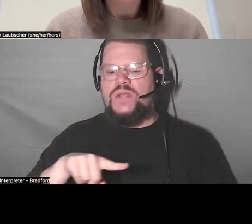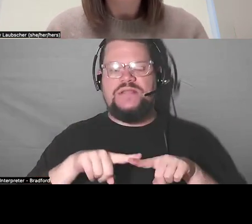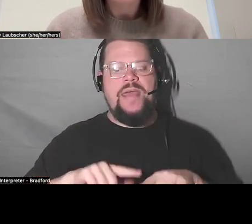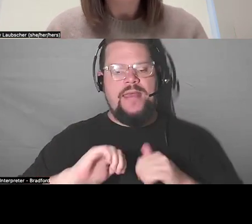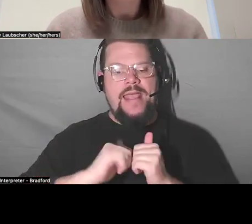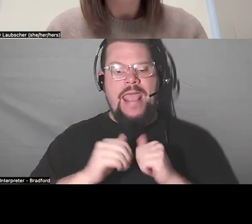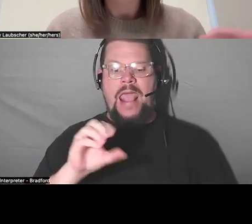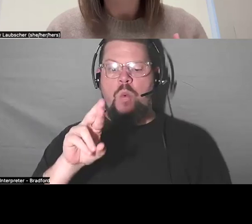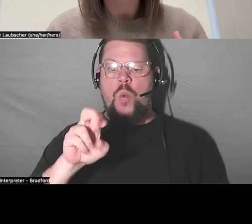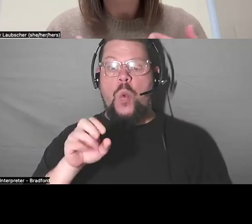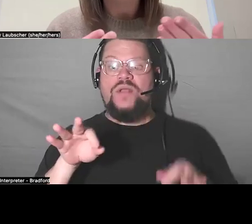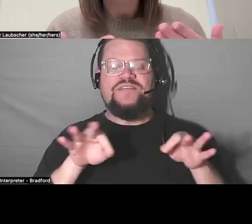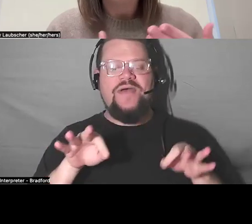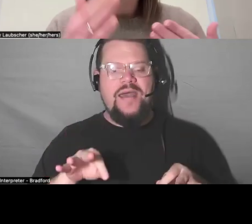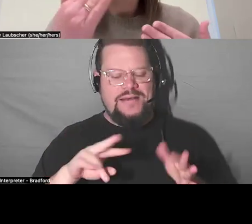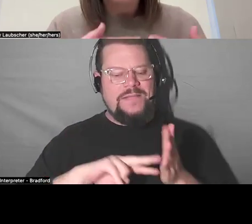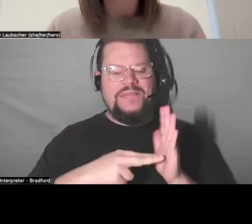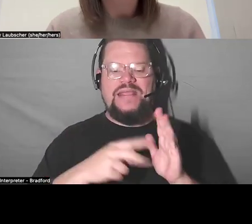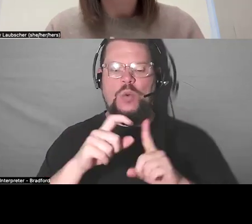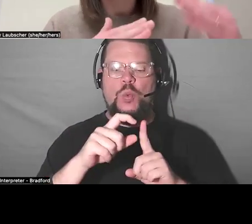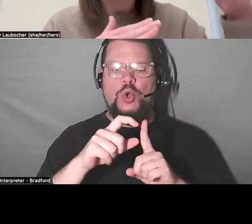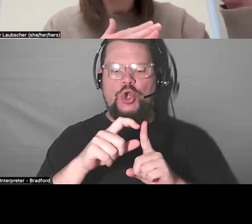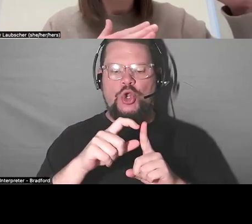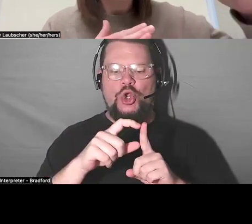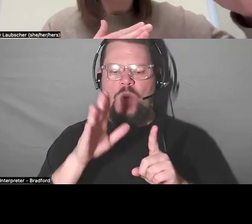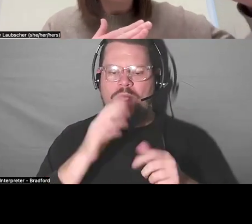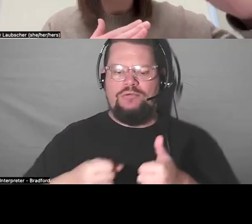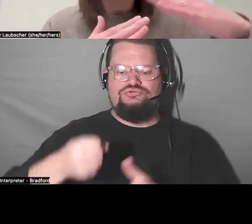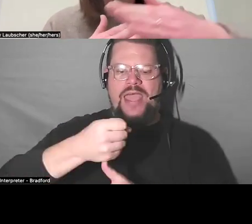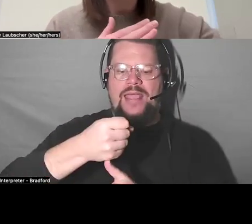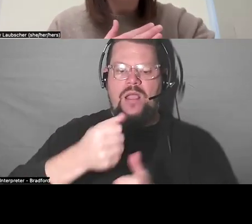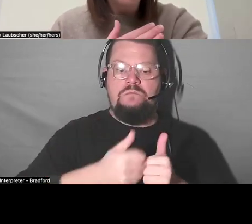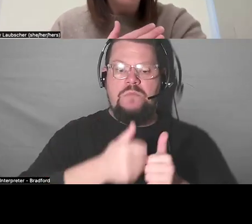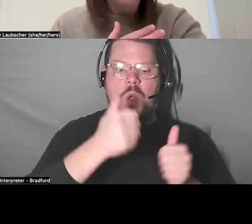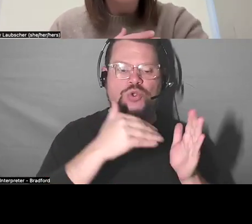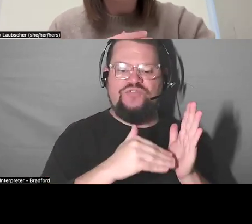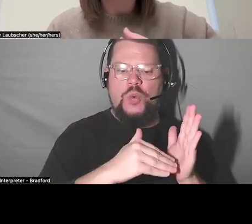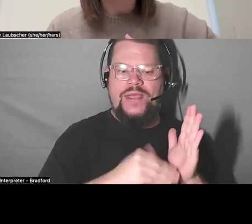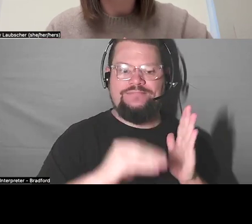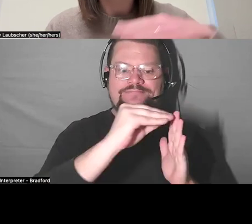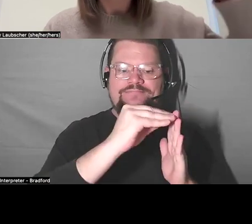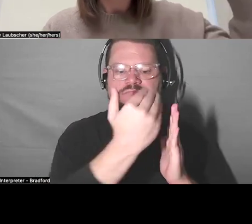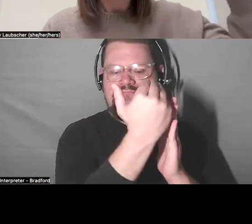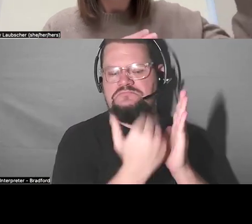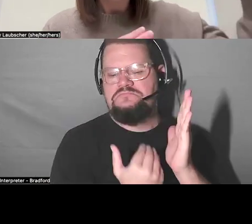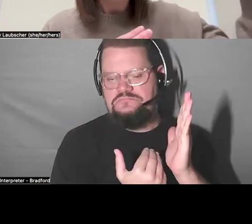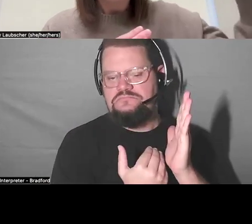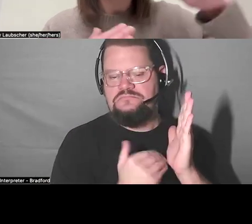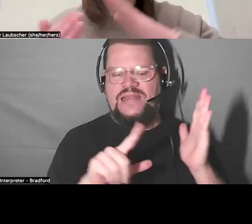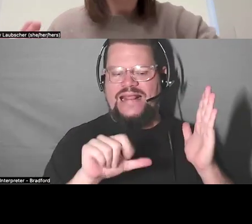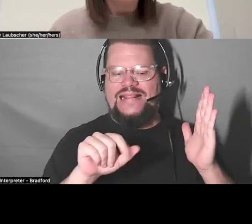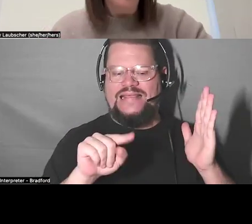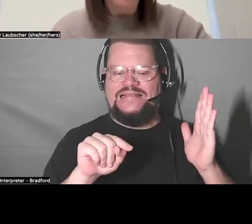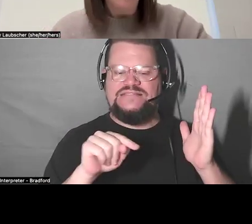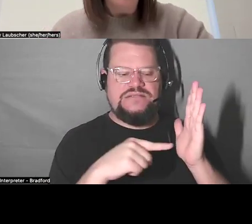core was defined, this means that the words were ranked from most frequent to least frequent, or most